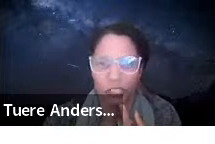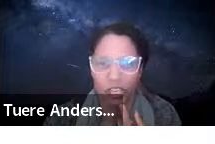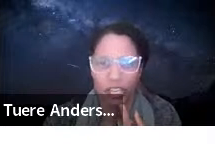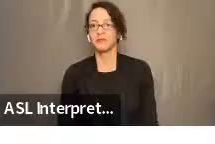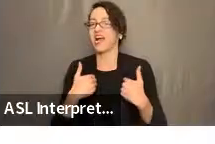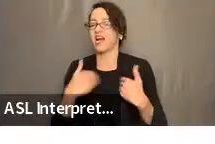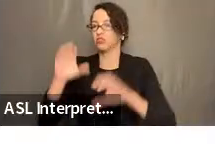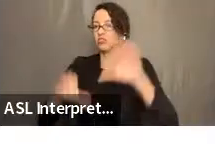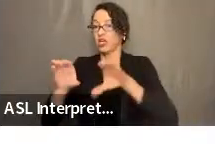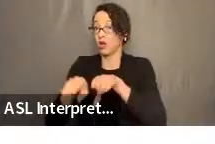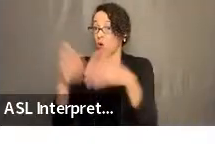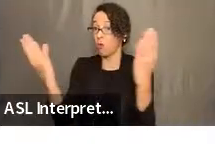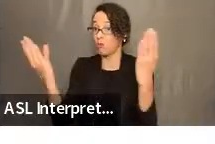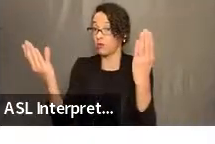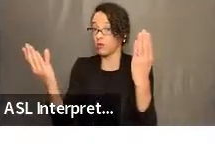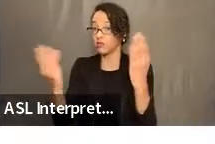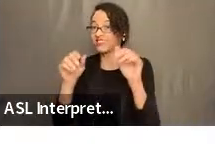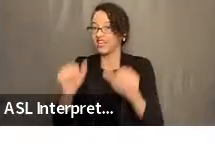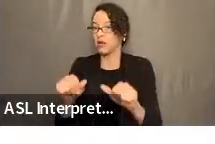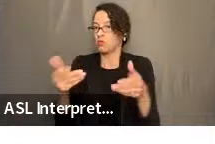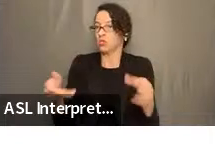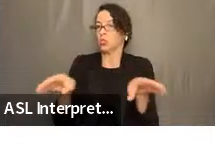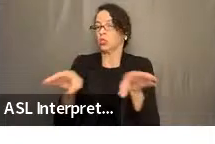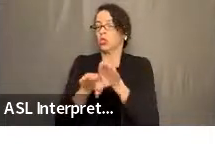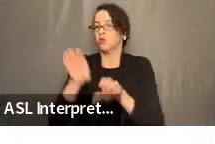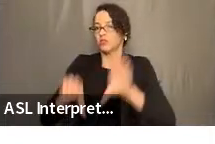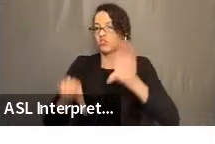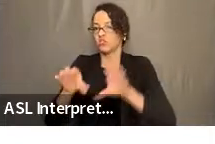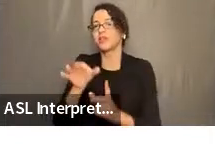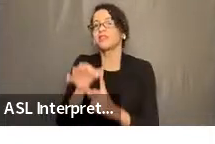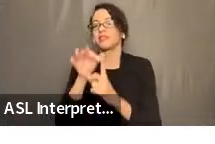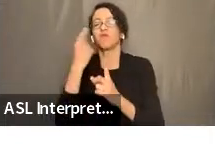we close the chat except for to hosts and panelists?